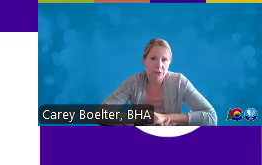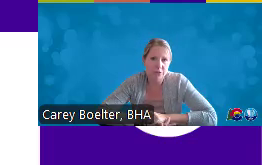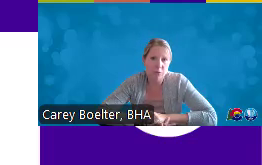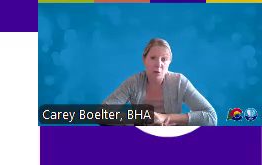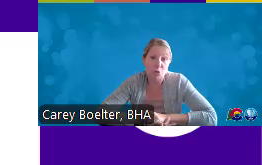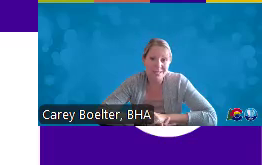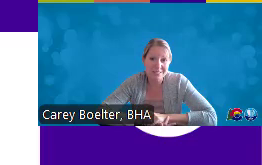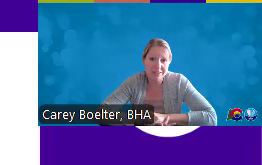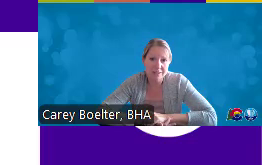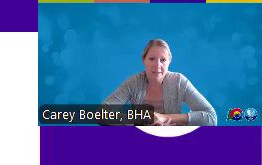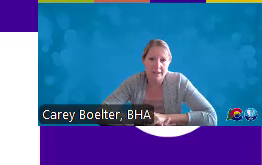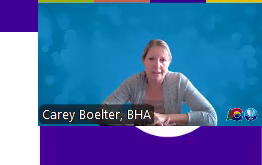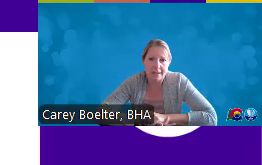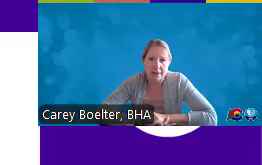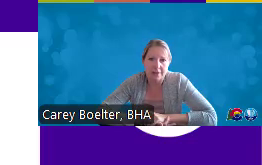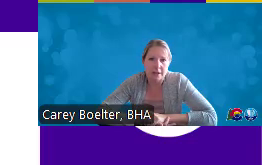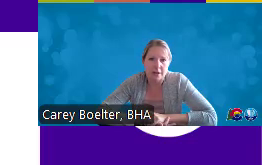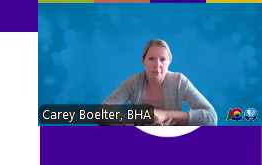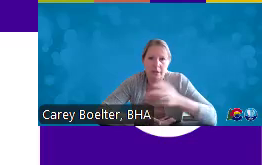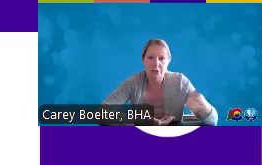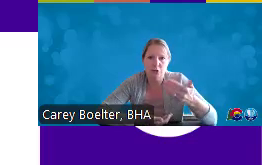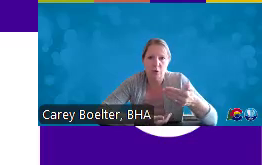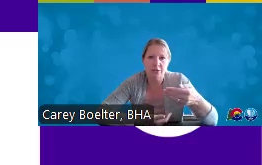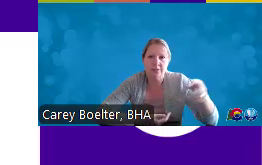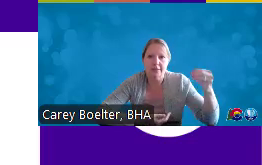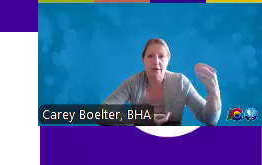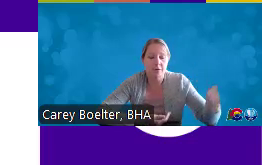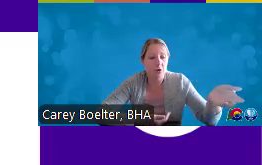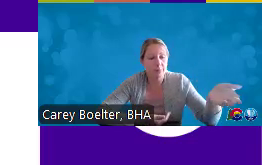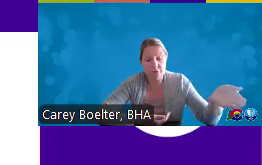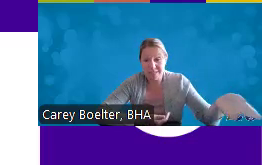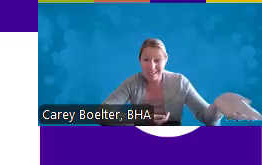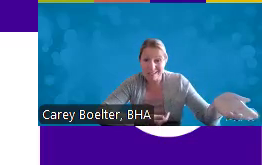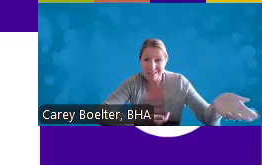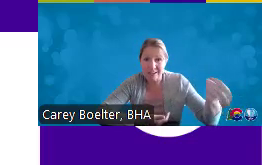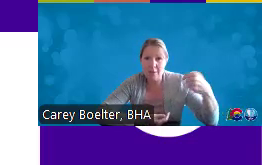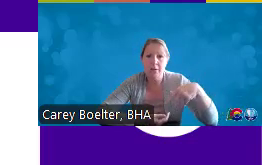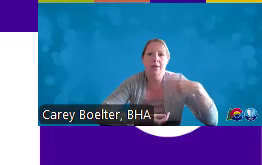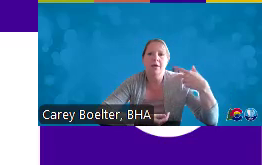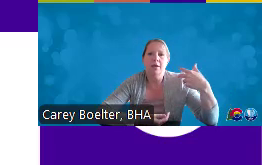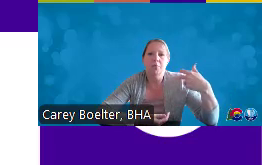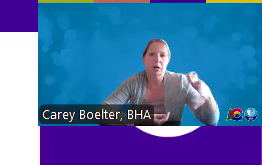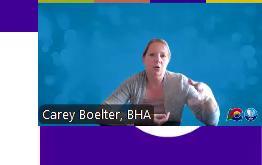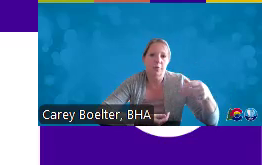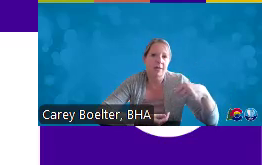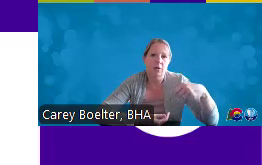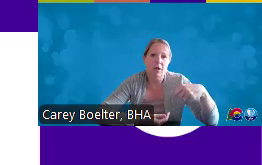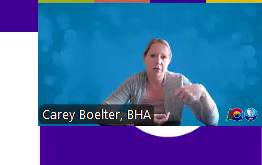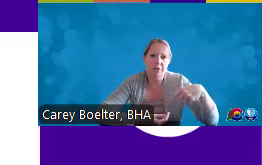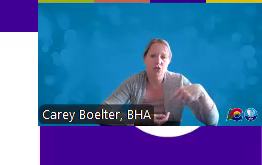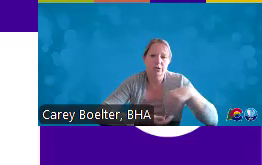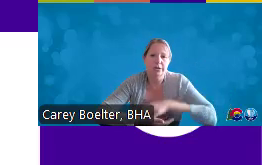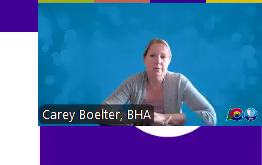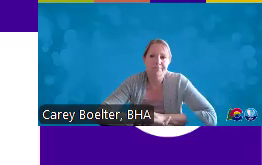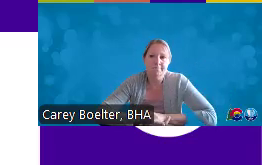then the questions around risk and additional questions like for your mental status exam, medical and behavioral